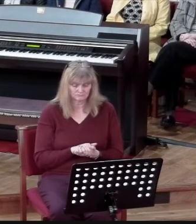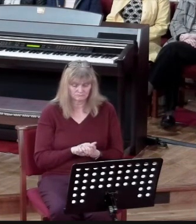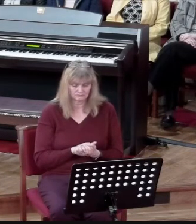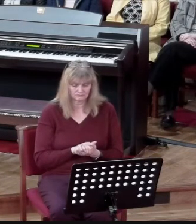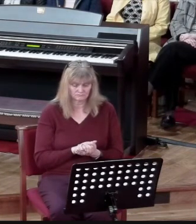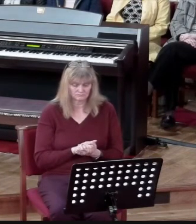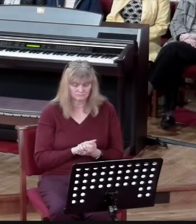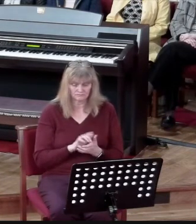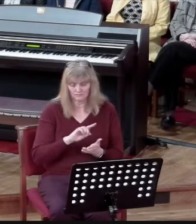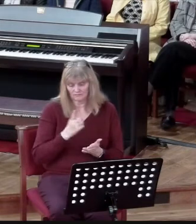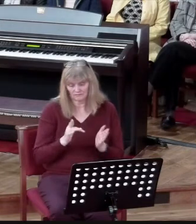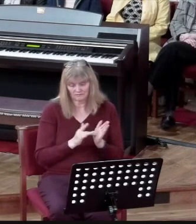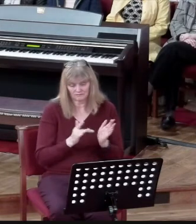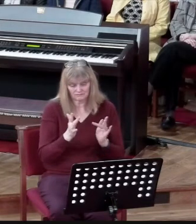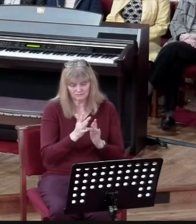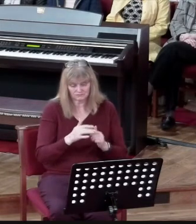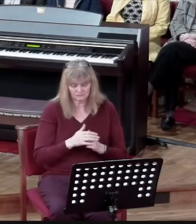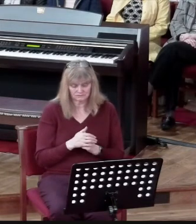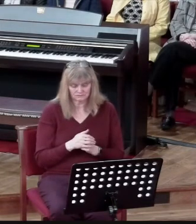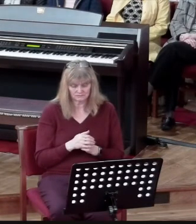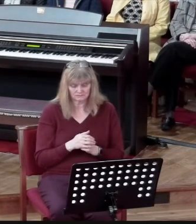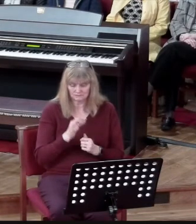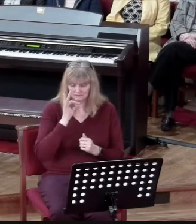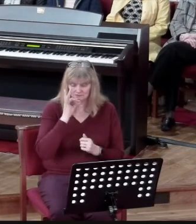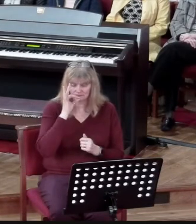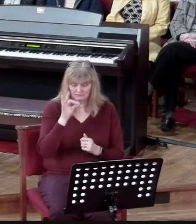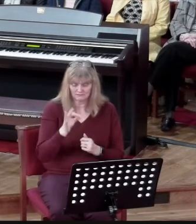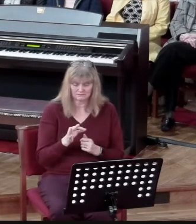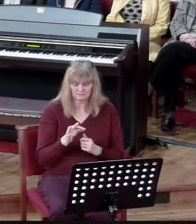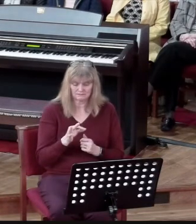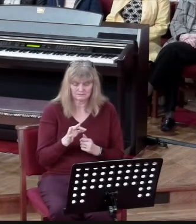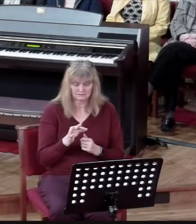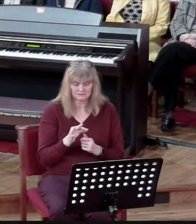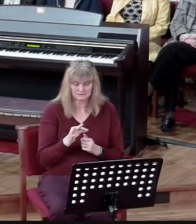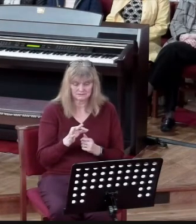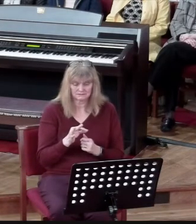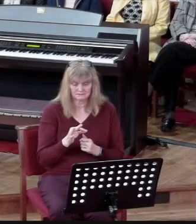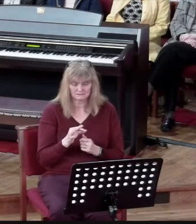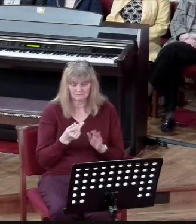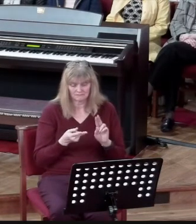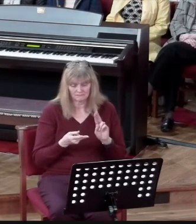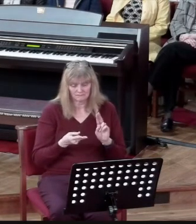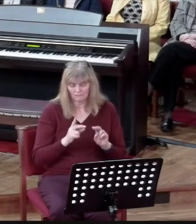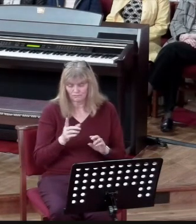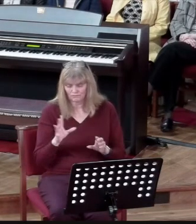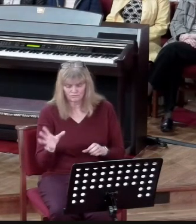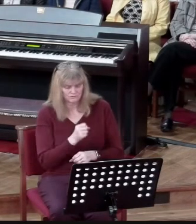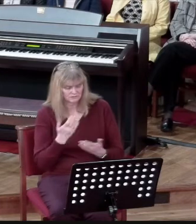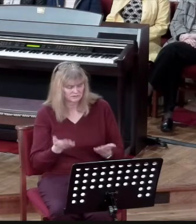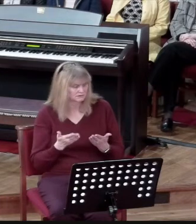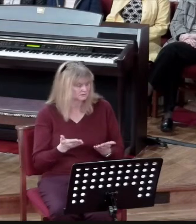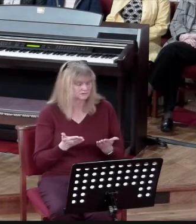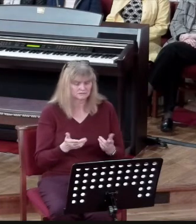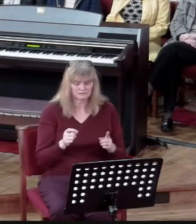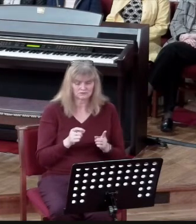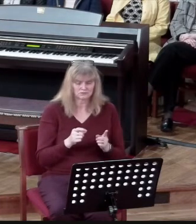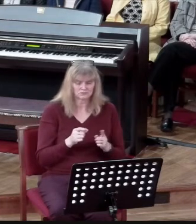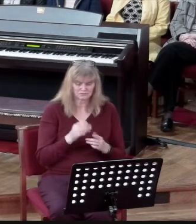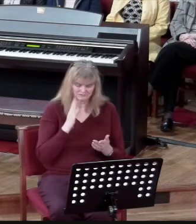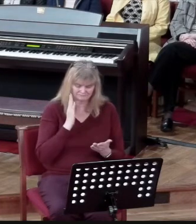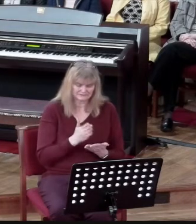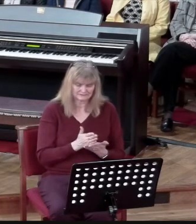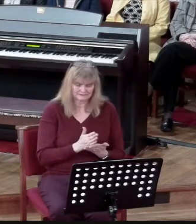And then Jesus, he asks for something of their catch. Bring me some of your fish. And Peter decides, well, he's going to get